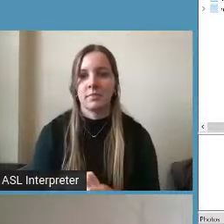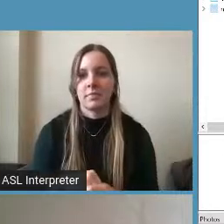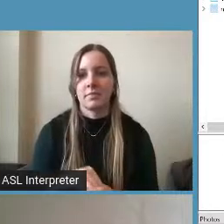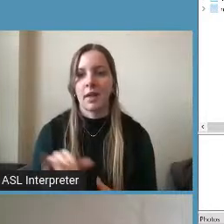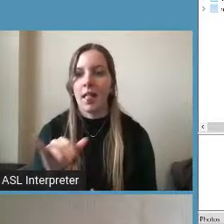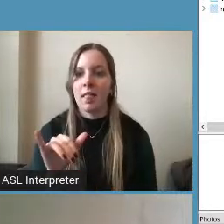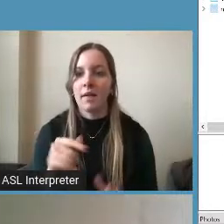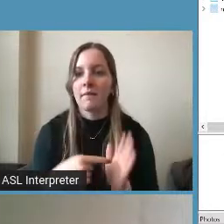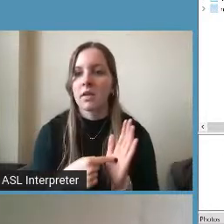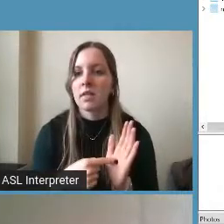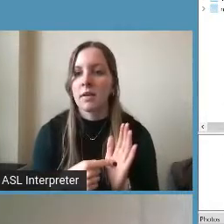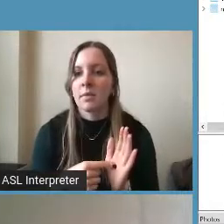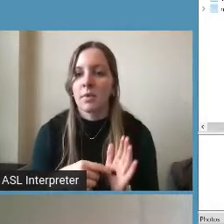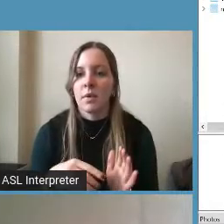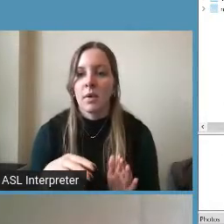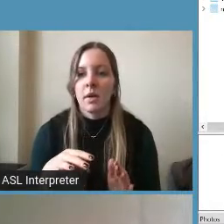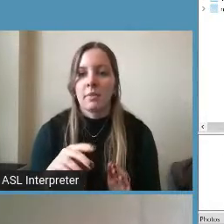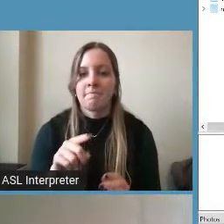48 centimeters.